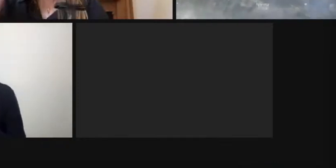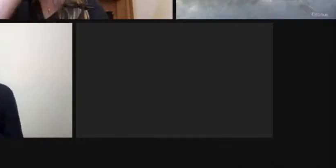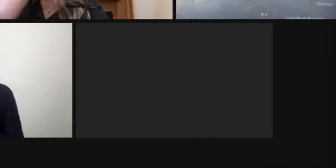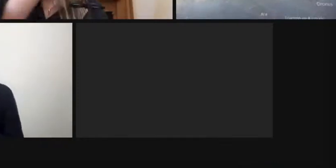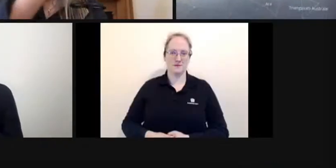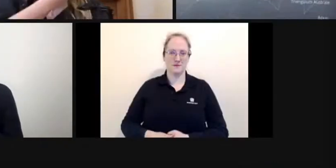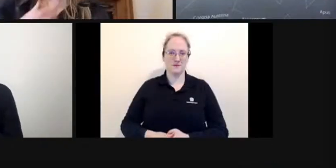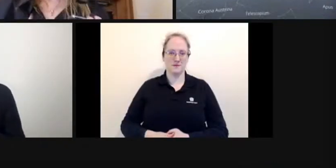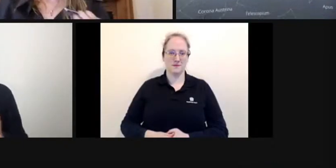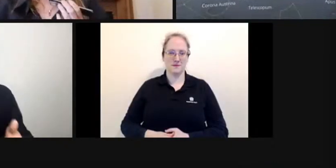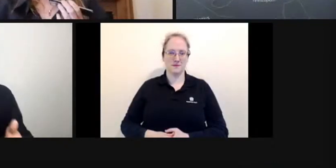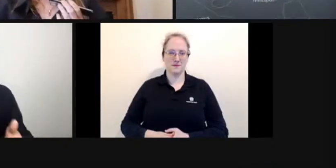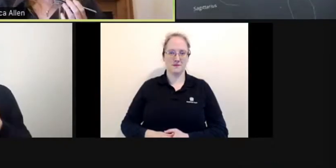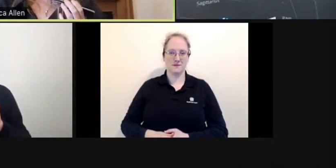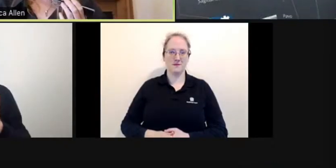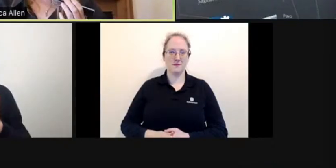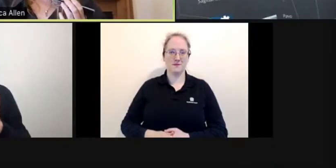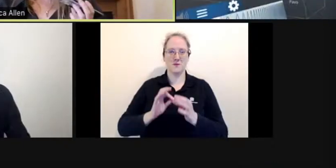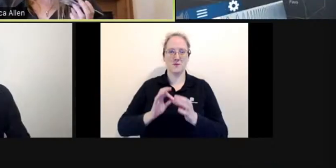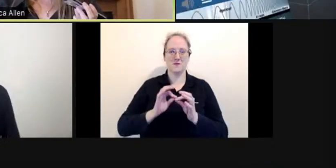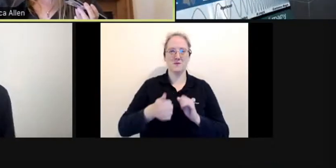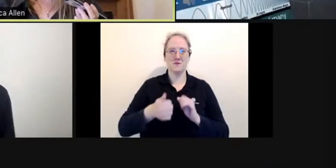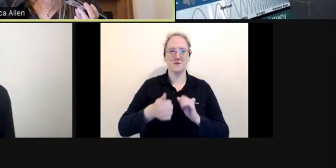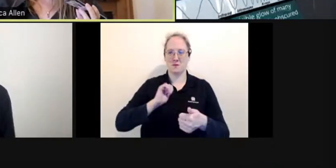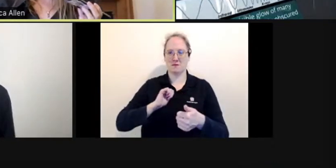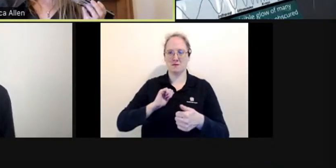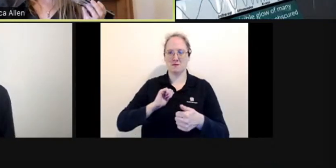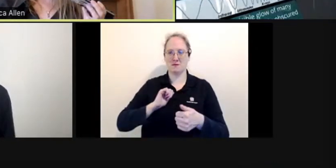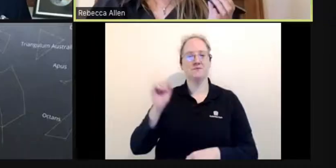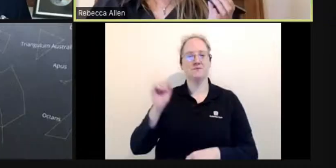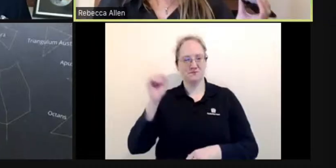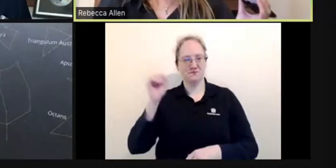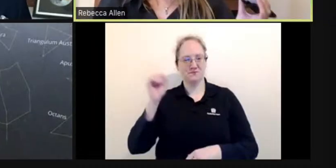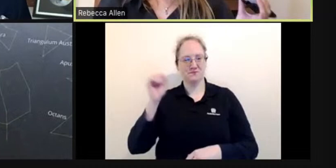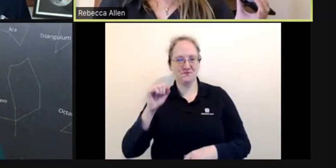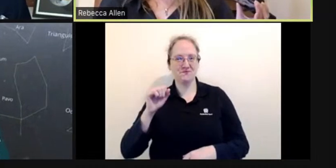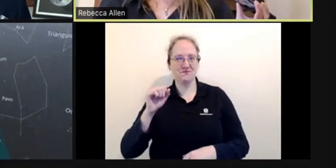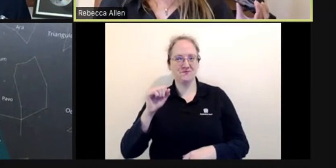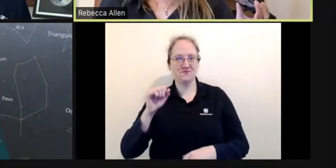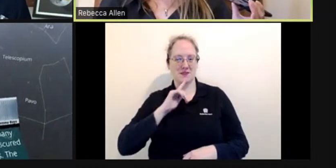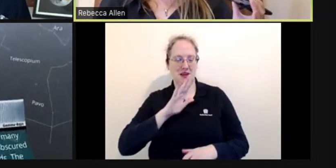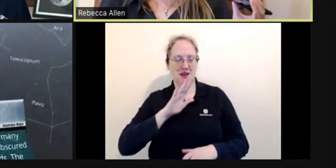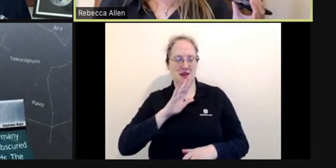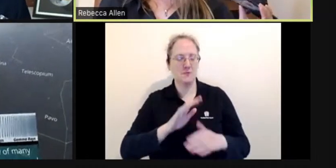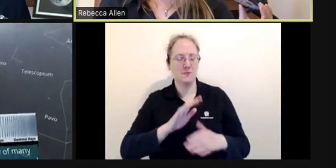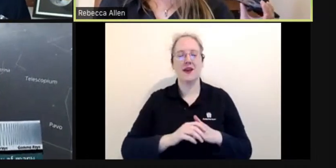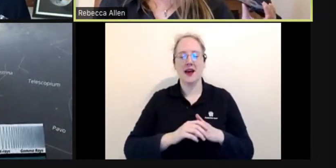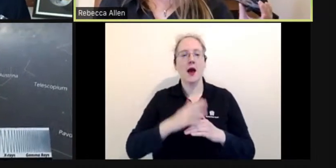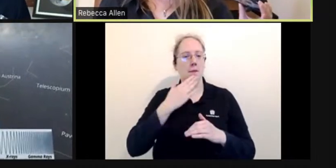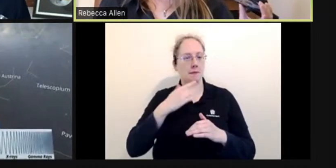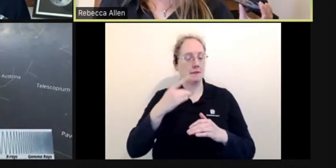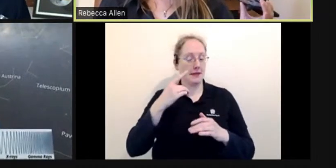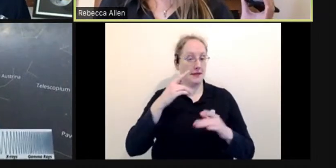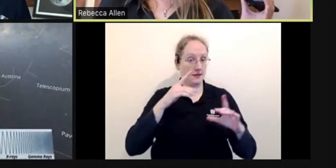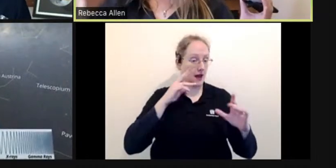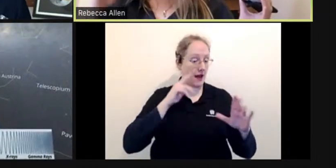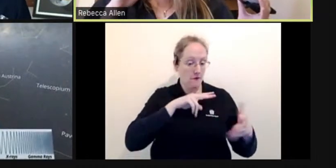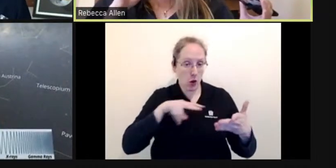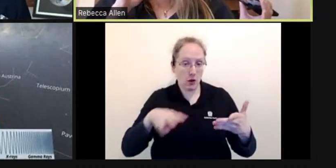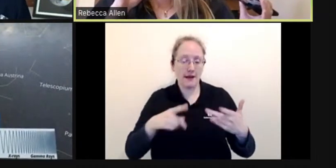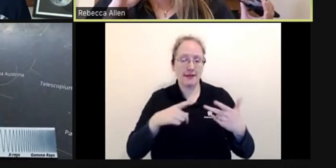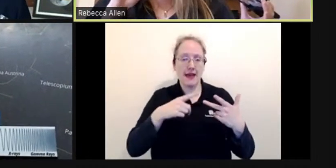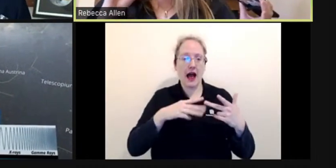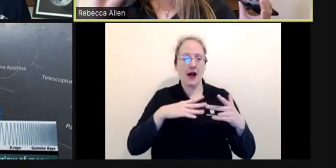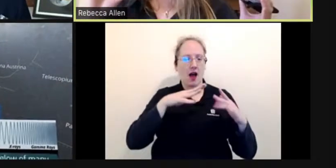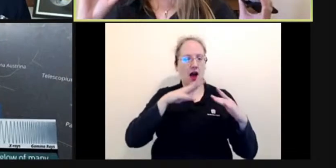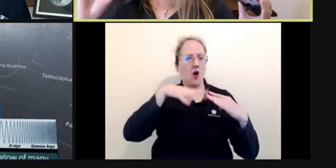making a pulsar, or did you want to do anything? Yeah, that's what I was going to say. So, please, guys, there's other wavelengths of light, especially the